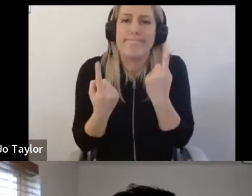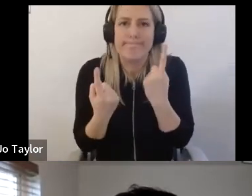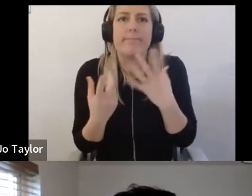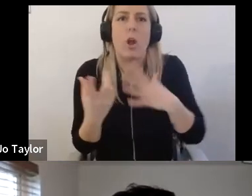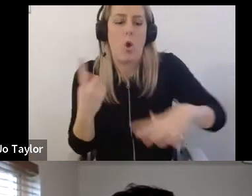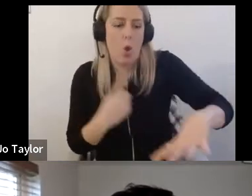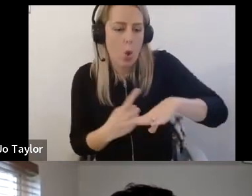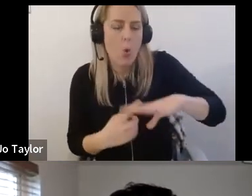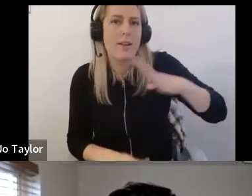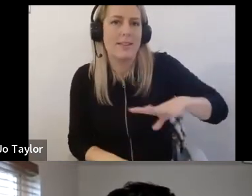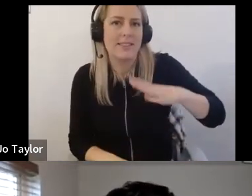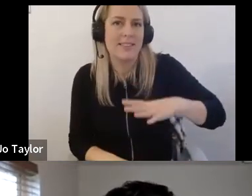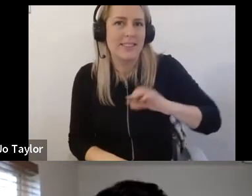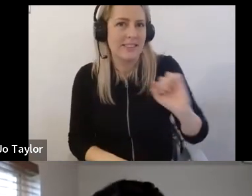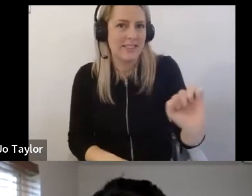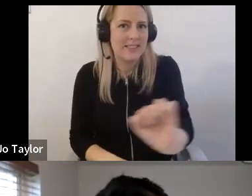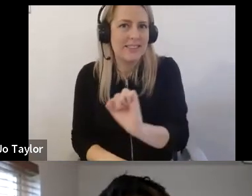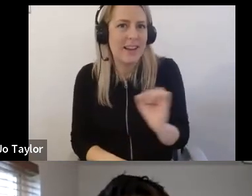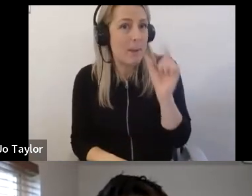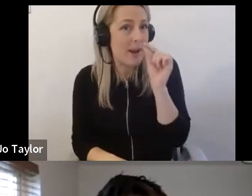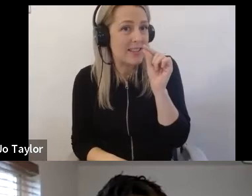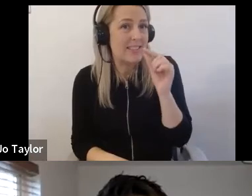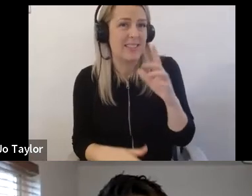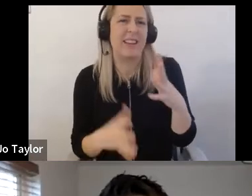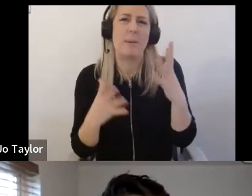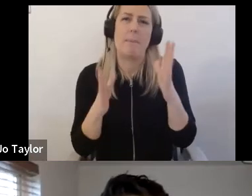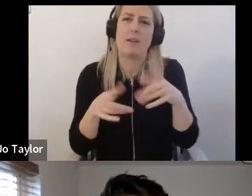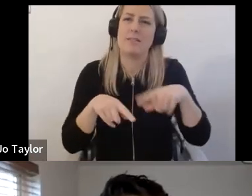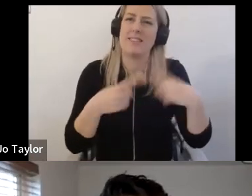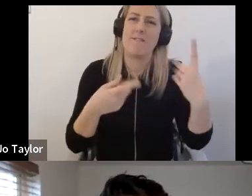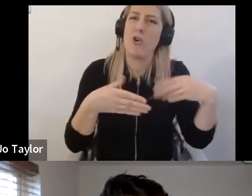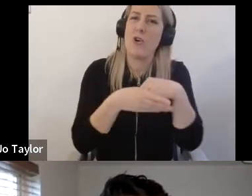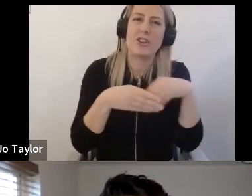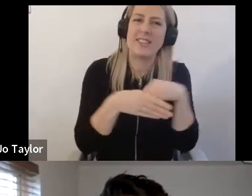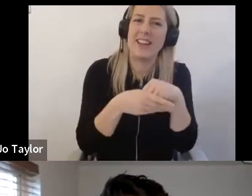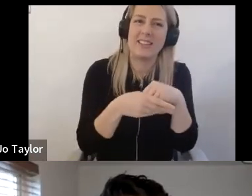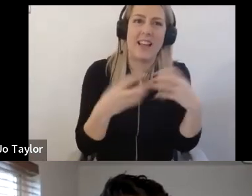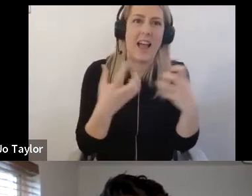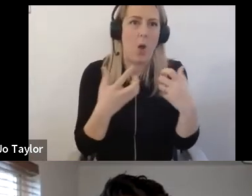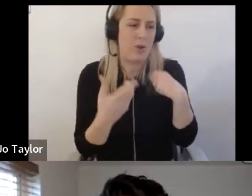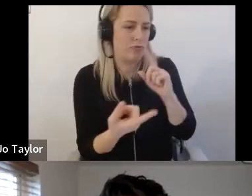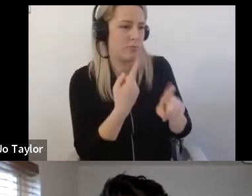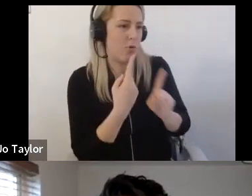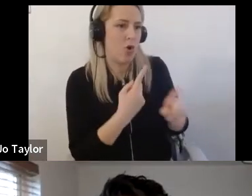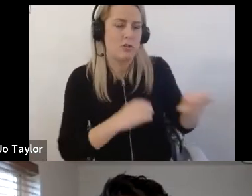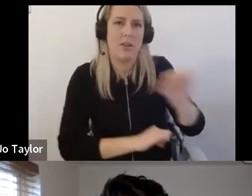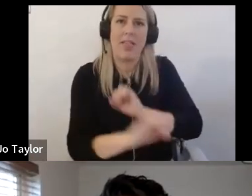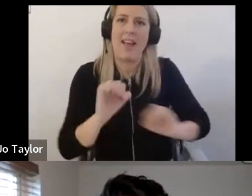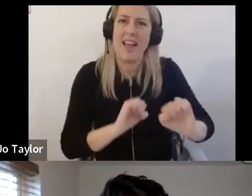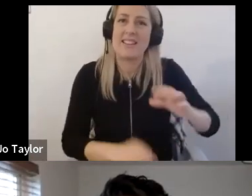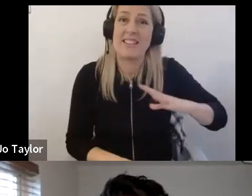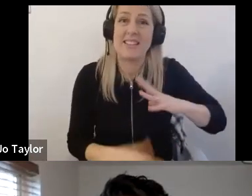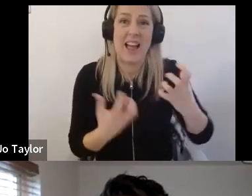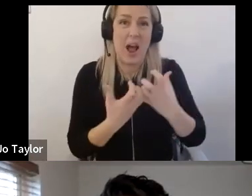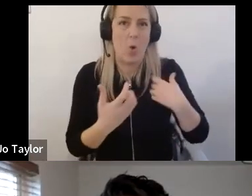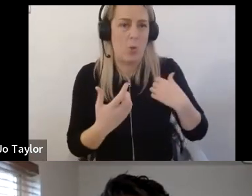at the capacities within different contexts to actually respond to those needs and strengthening those. And I think this is where the role